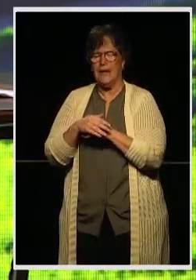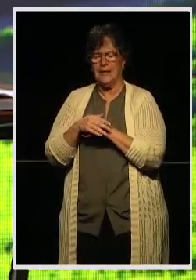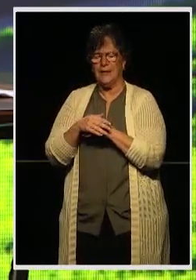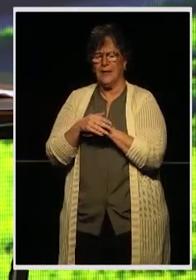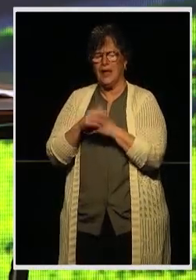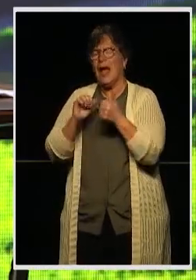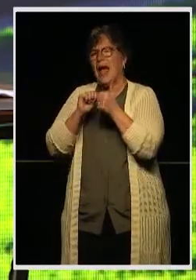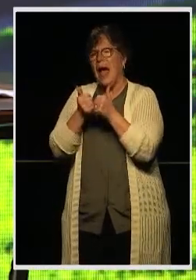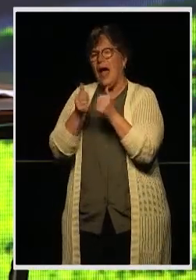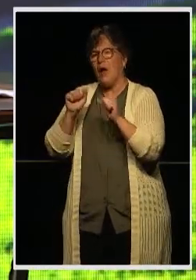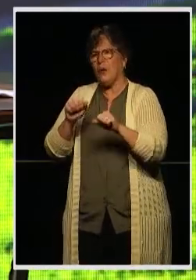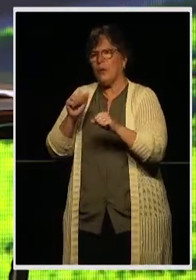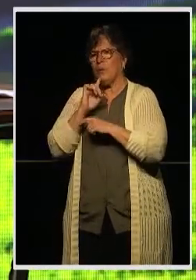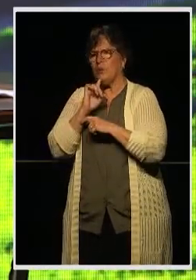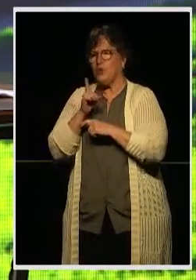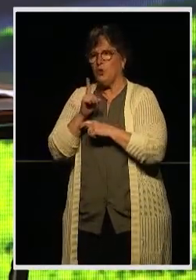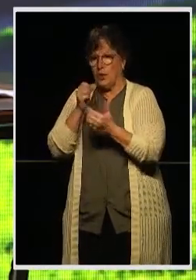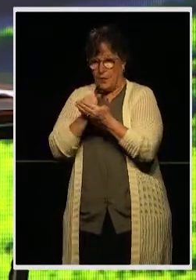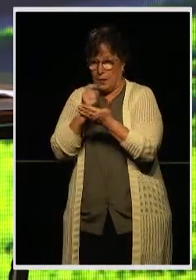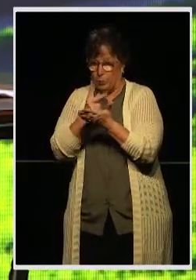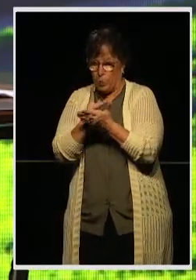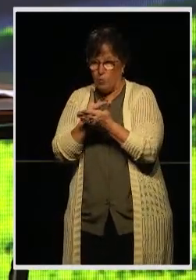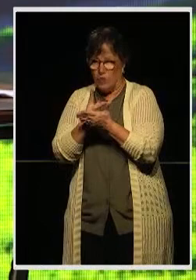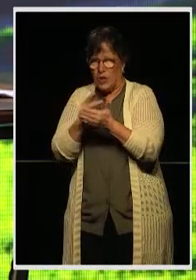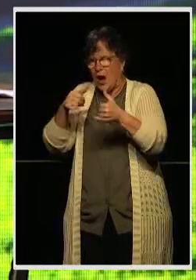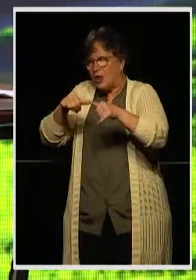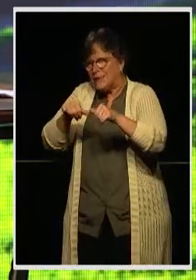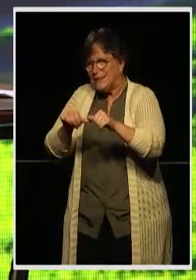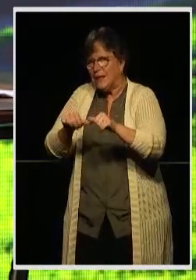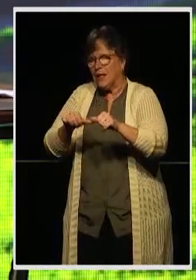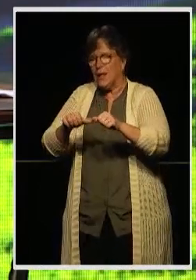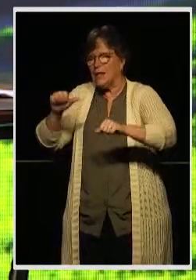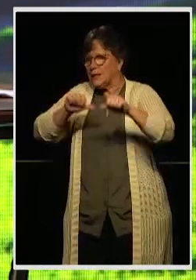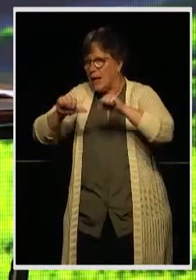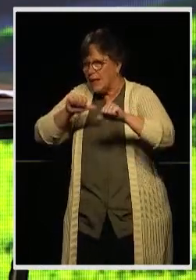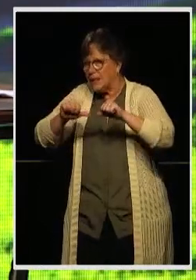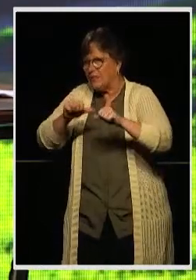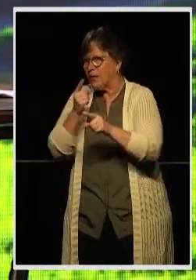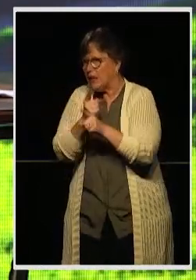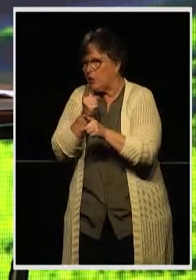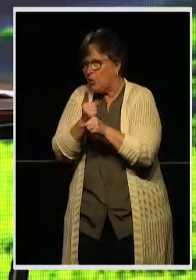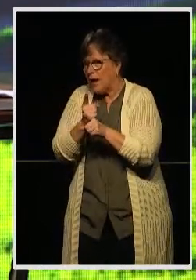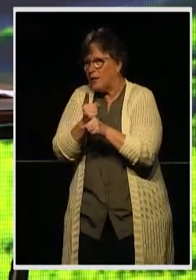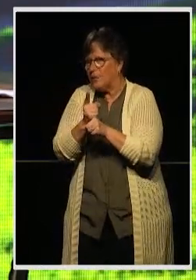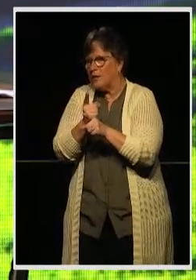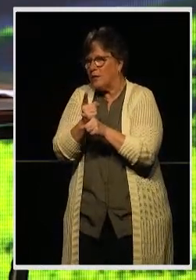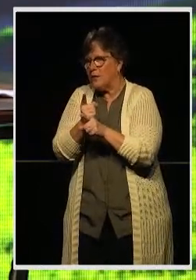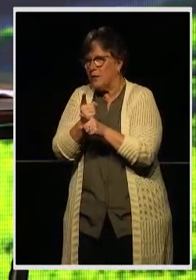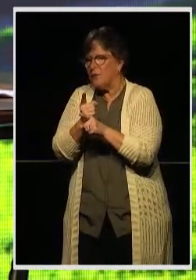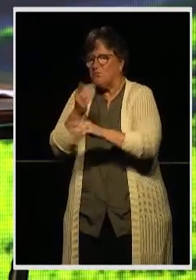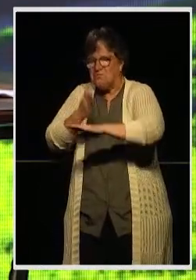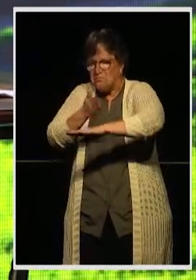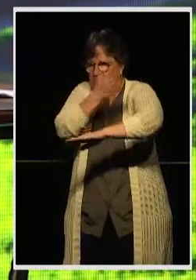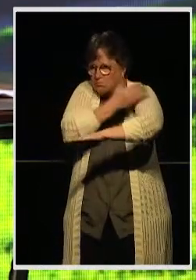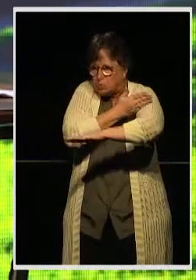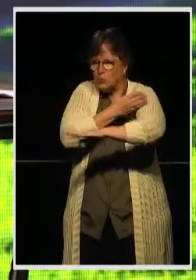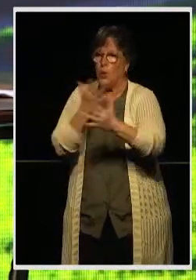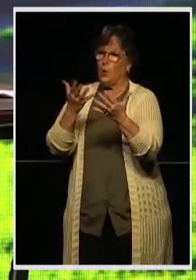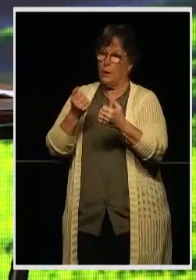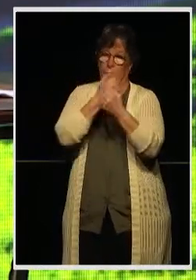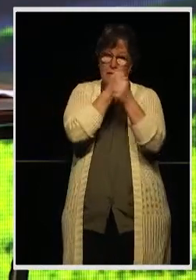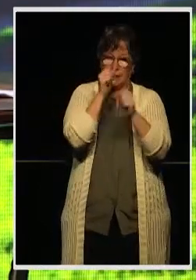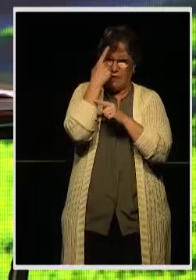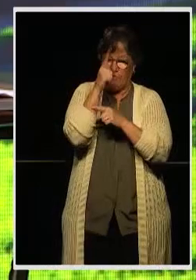that these kind of approvals are still scientifically robust? We want the science to be robust. We want it to be safe to consumers, safe